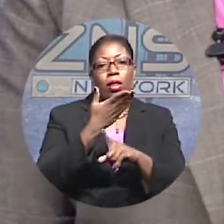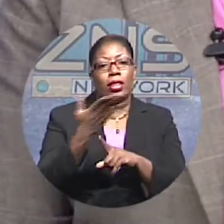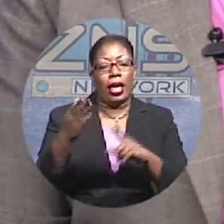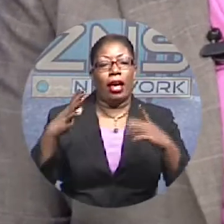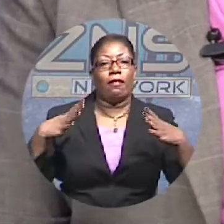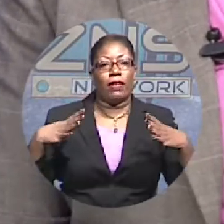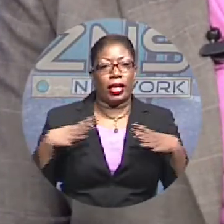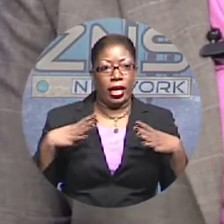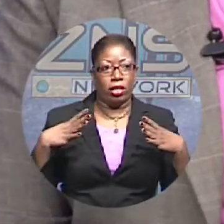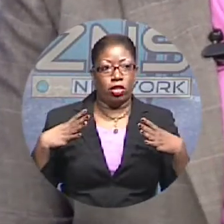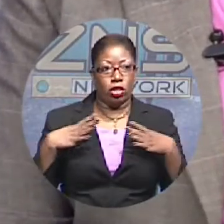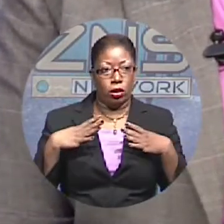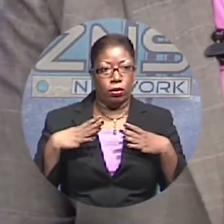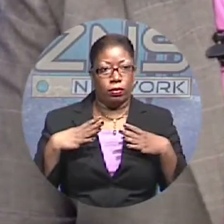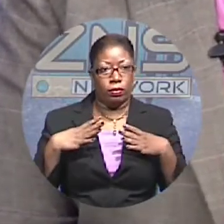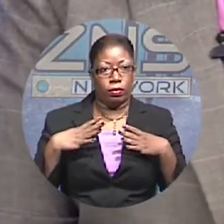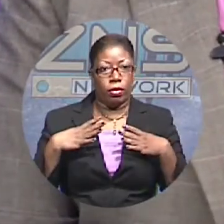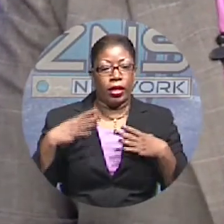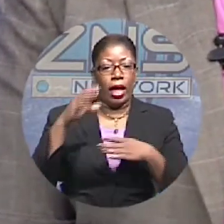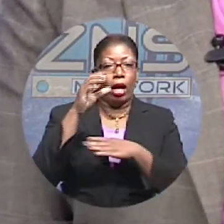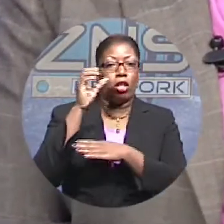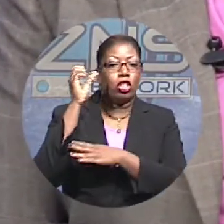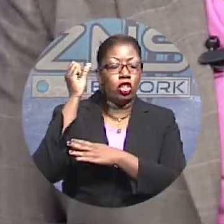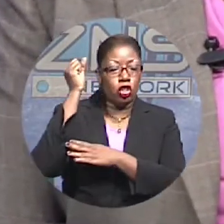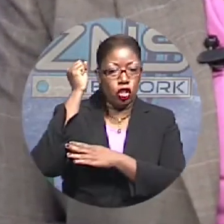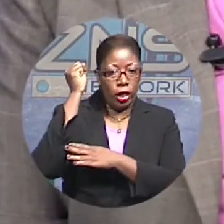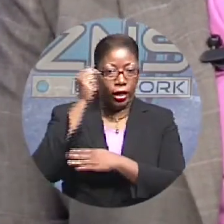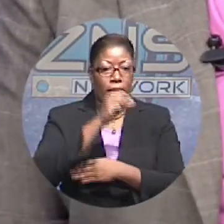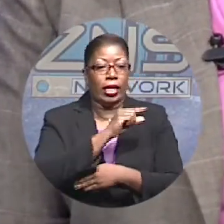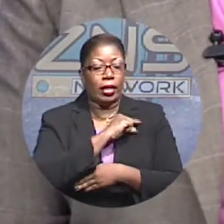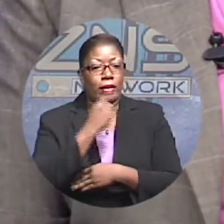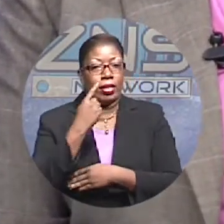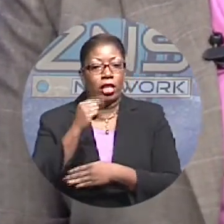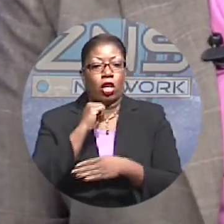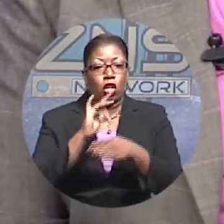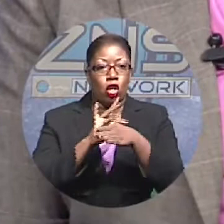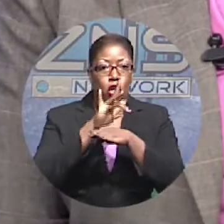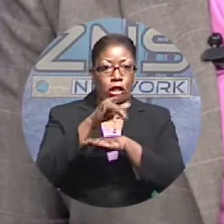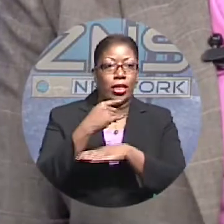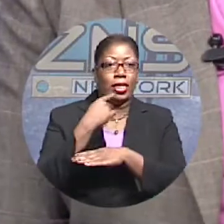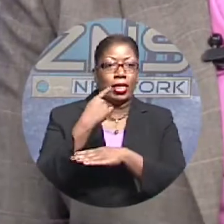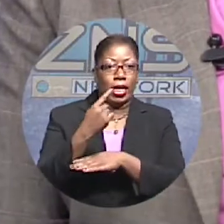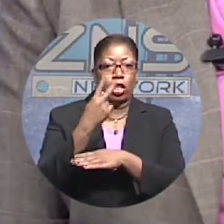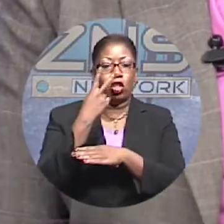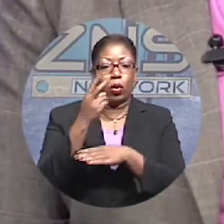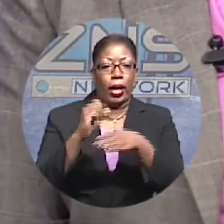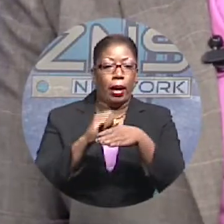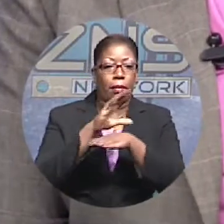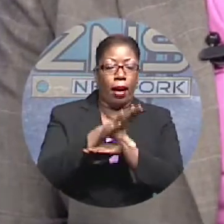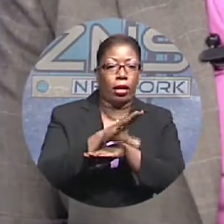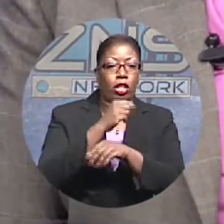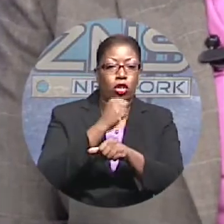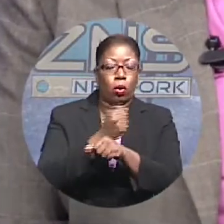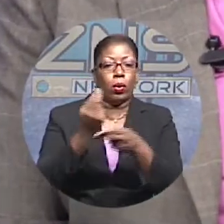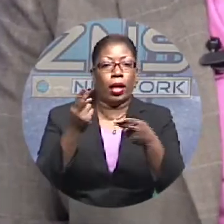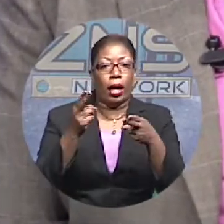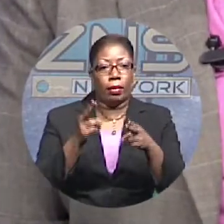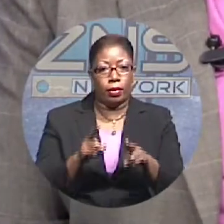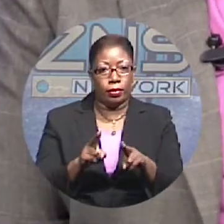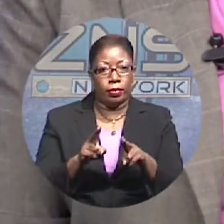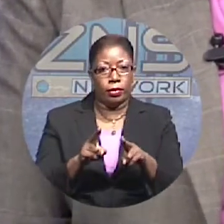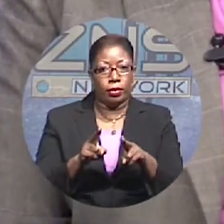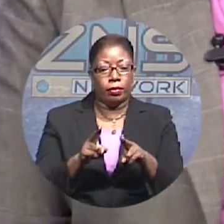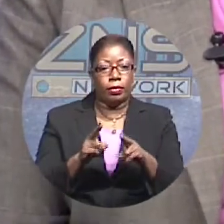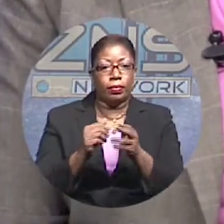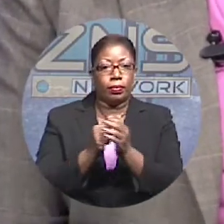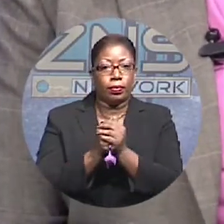weighing in on the matter, Minister of Labor Shane Gibson said it may be too early to say what impact this can have on the workforce. But after the appeal process